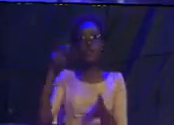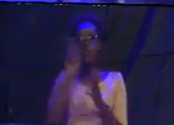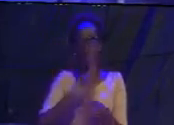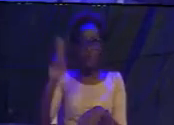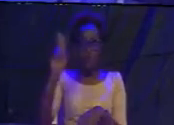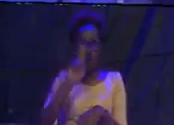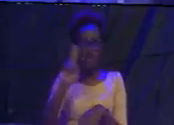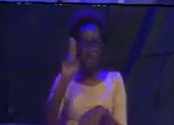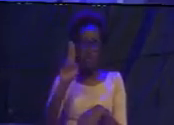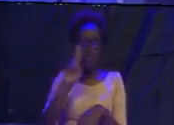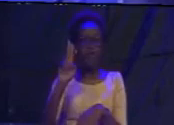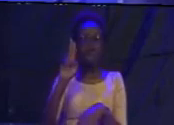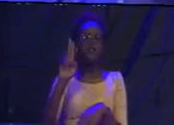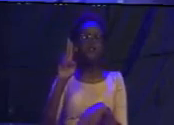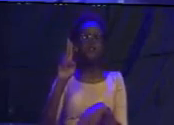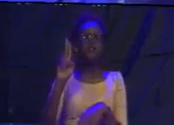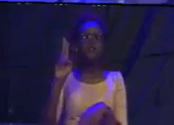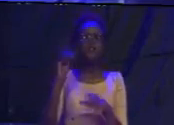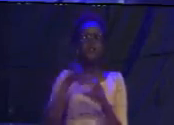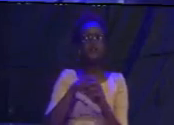That's when powerful universities emerged.